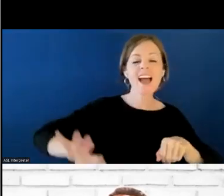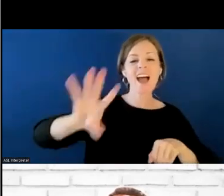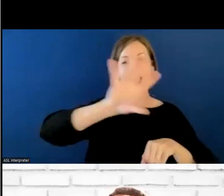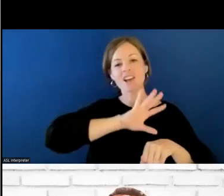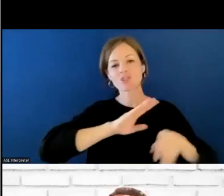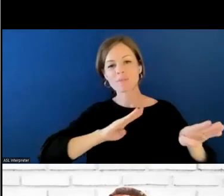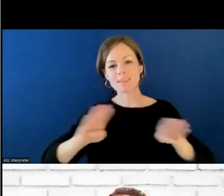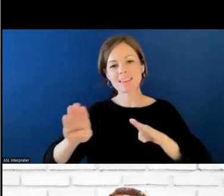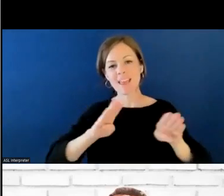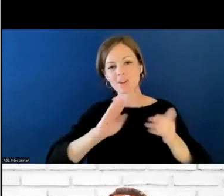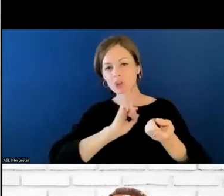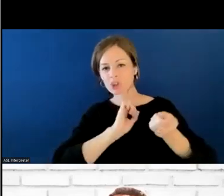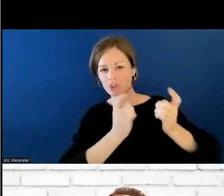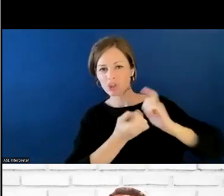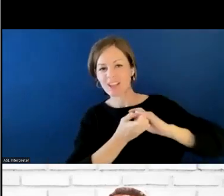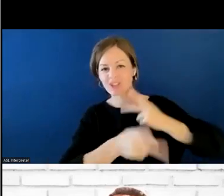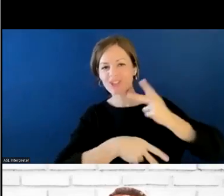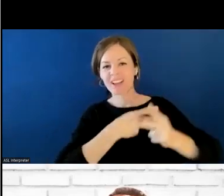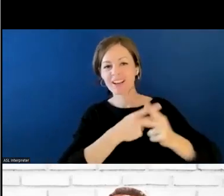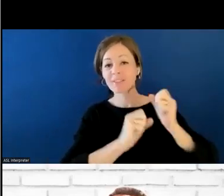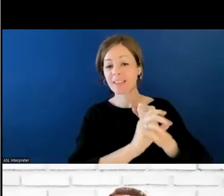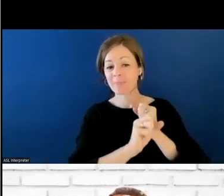behavior change type campaign